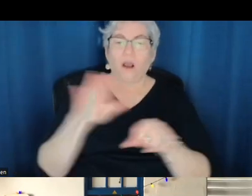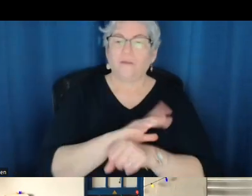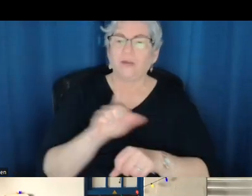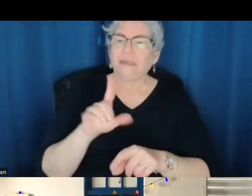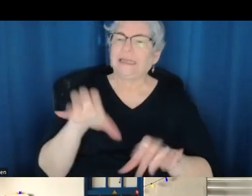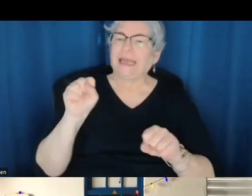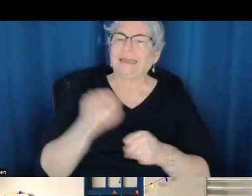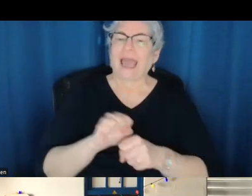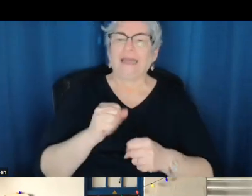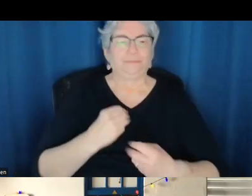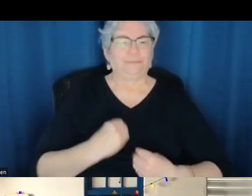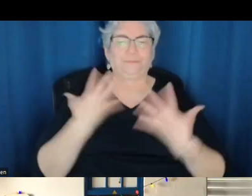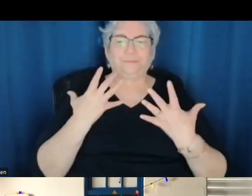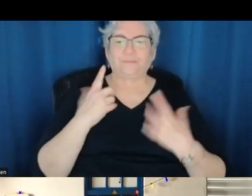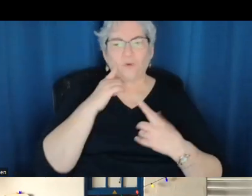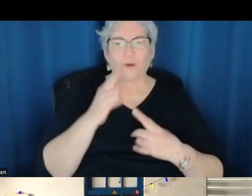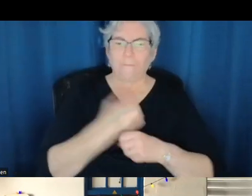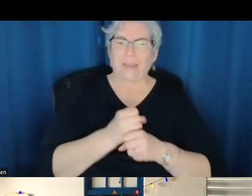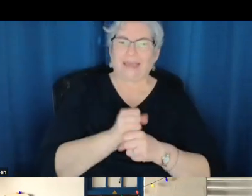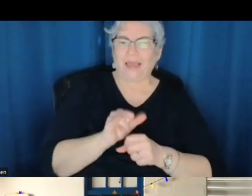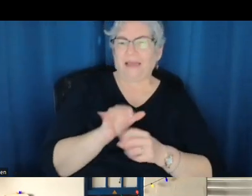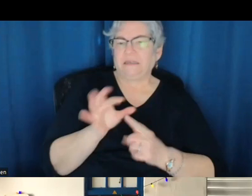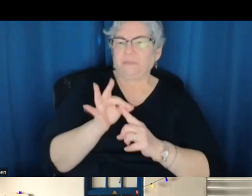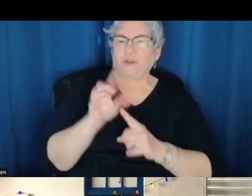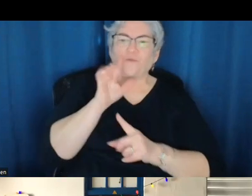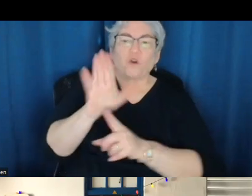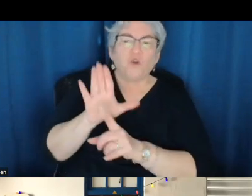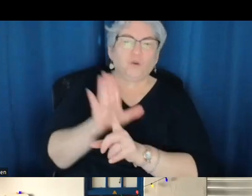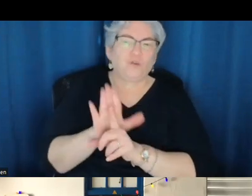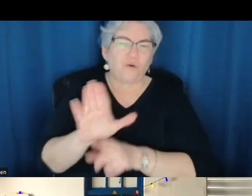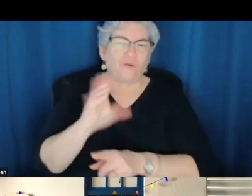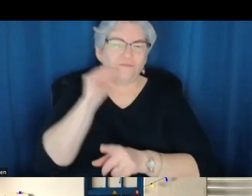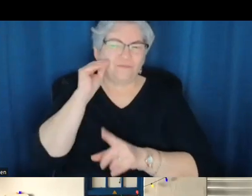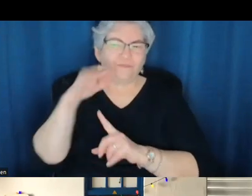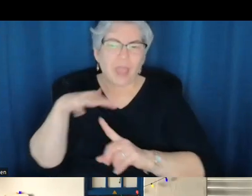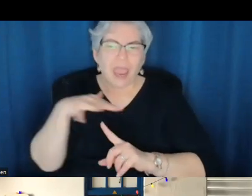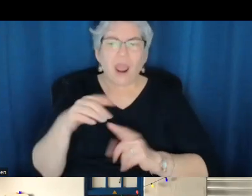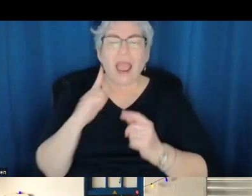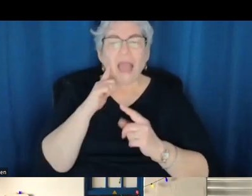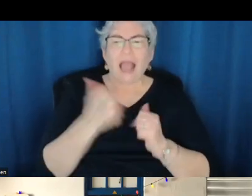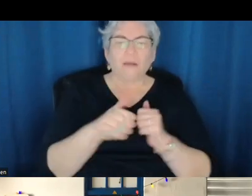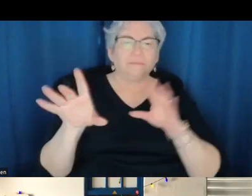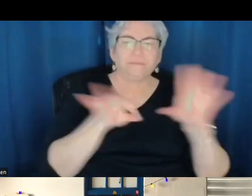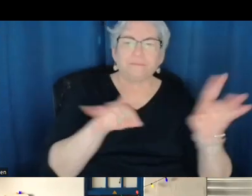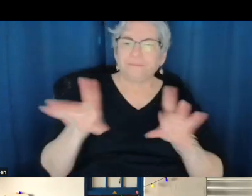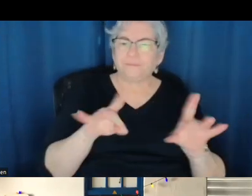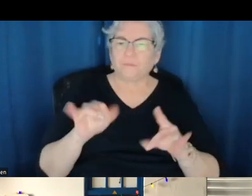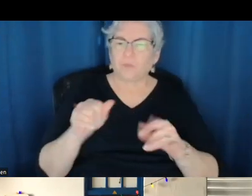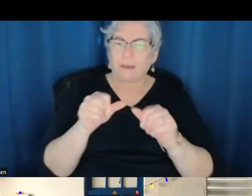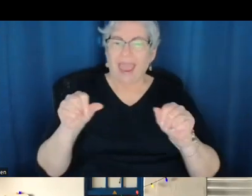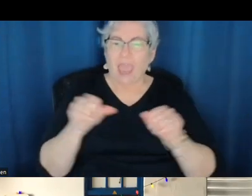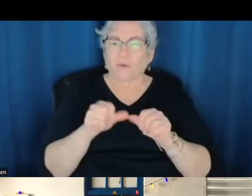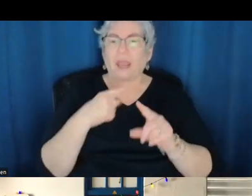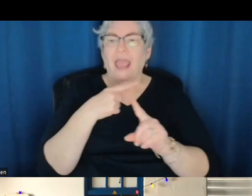inspiration to make yours unique to your area. We'll briefly discuss how to select your site along with